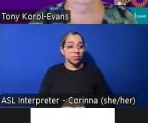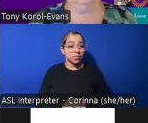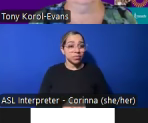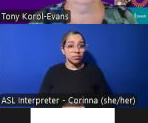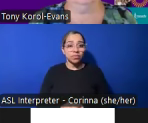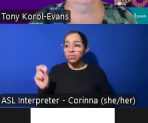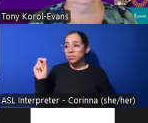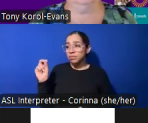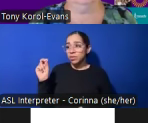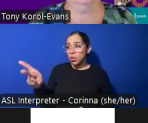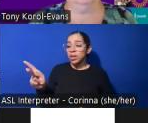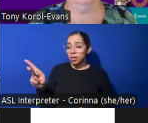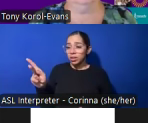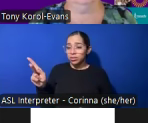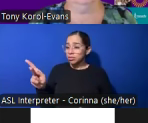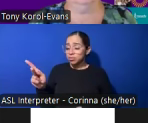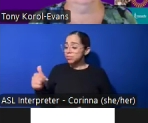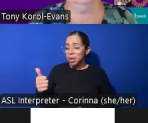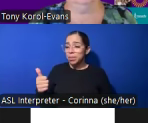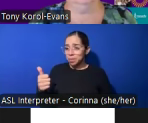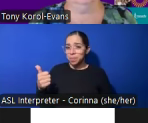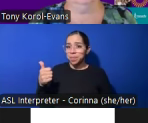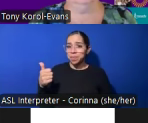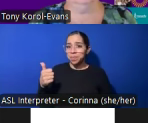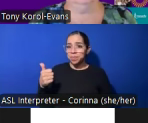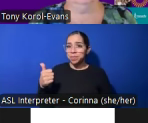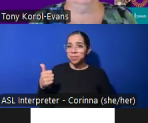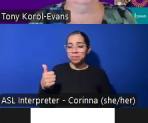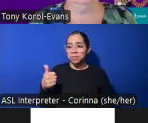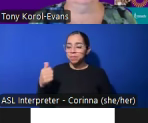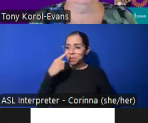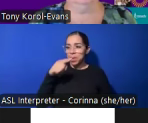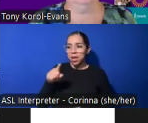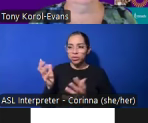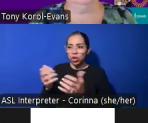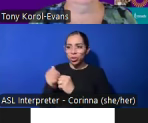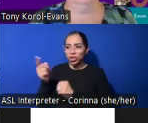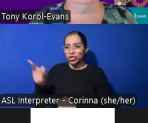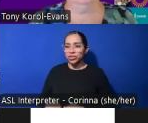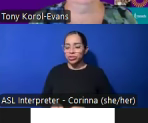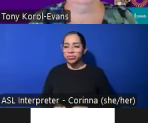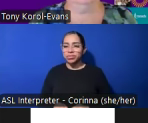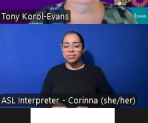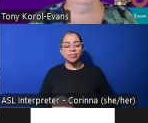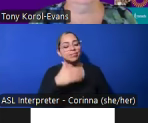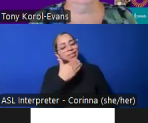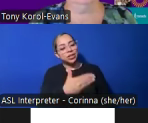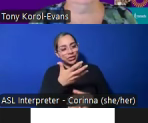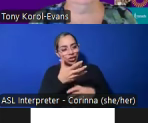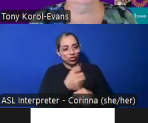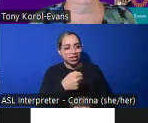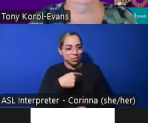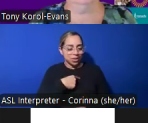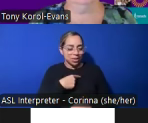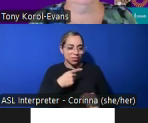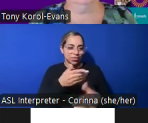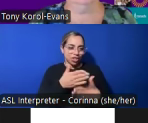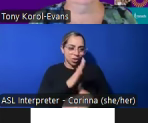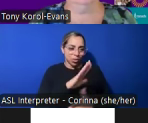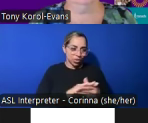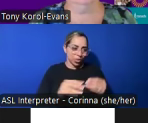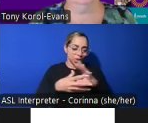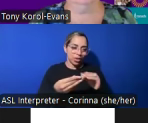Okay. Yeah. Yeah, I'd like to talk to her. Thank you for trusting me with your story. For